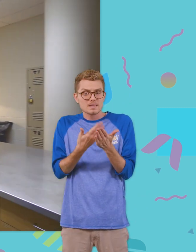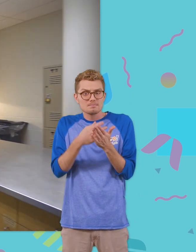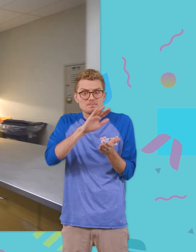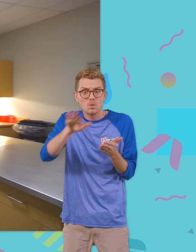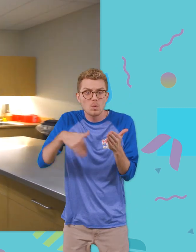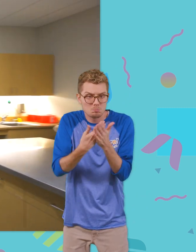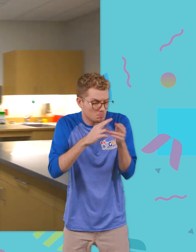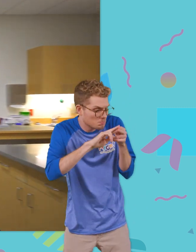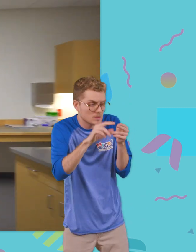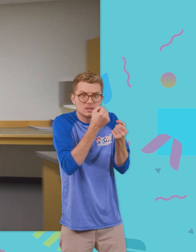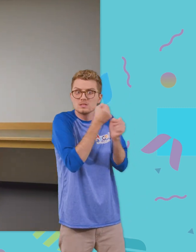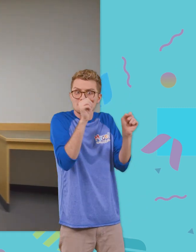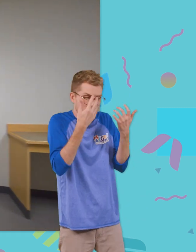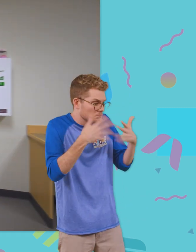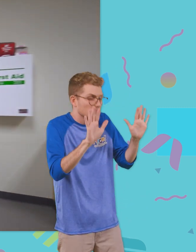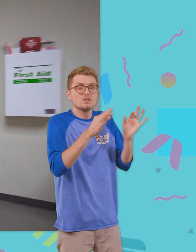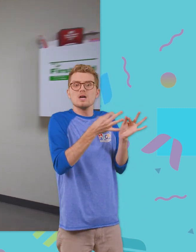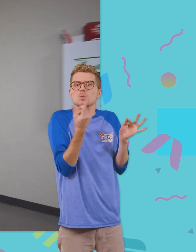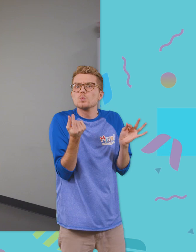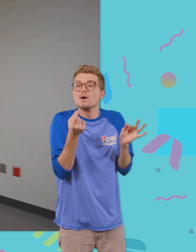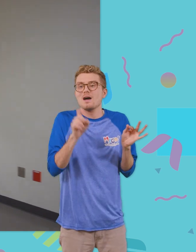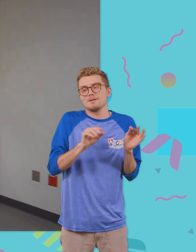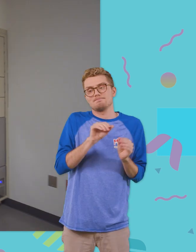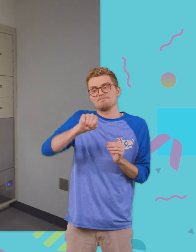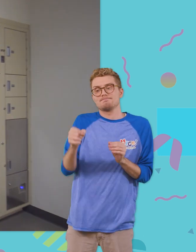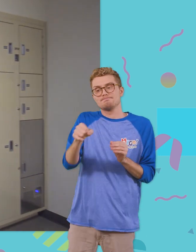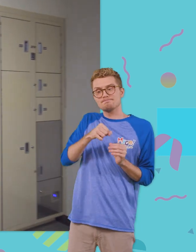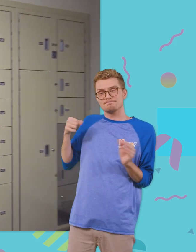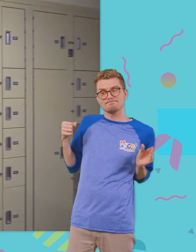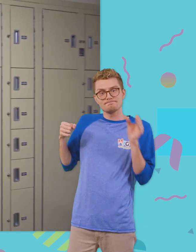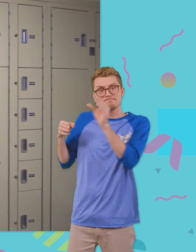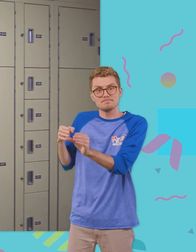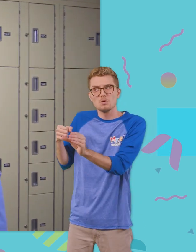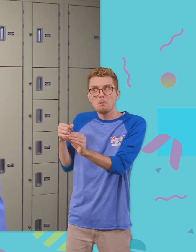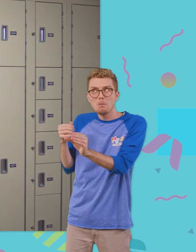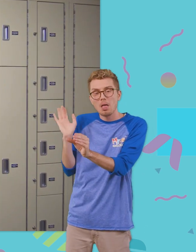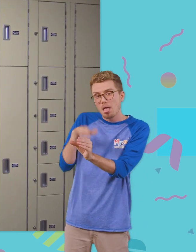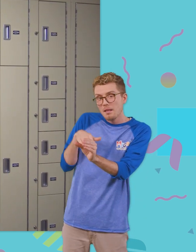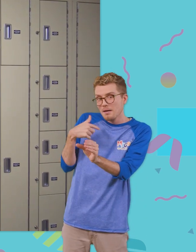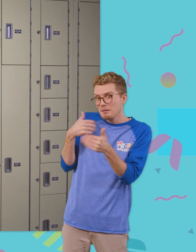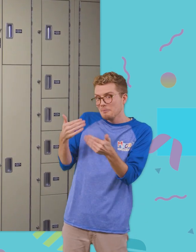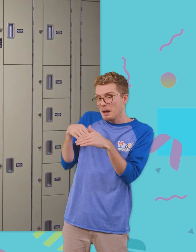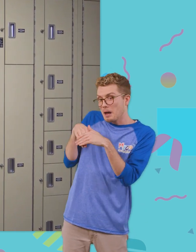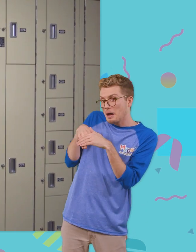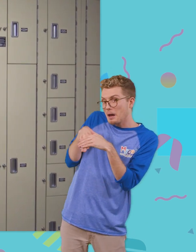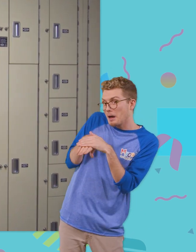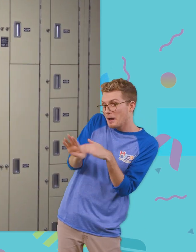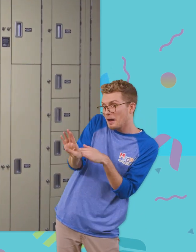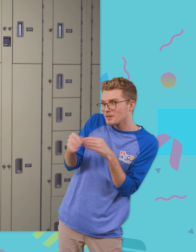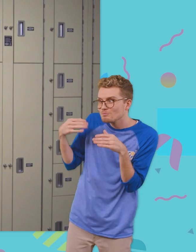Now that the evidence is all taped up and secure, we need to put it in the evidence vault. Whoa, here I